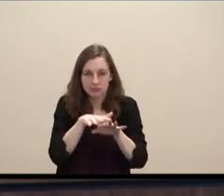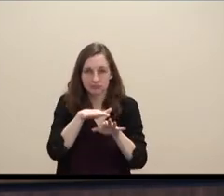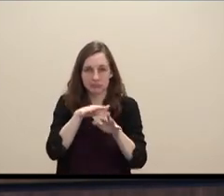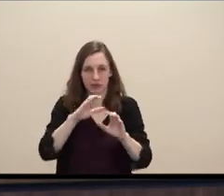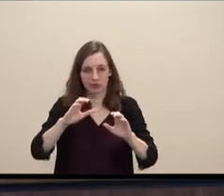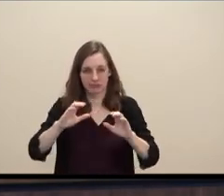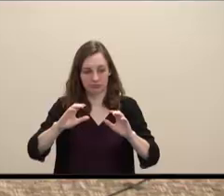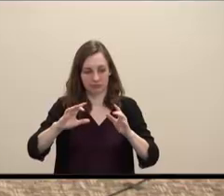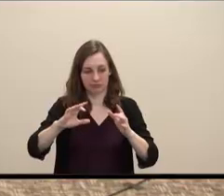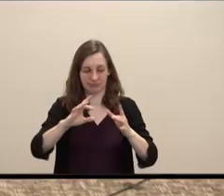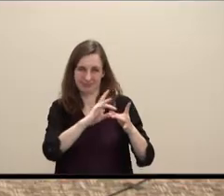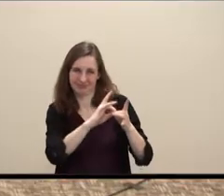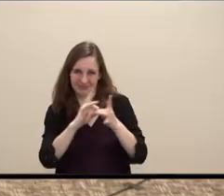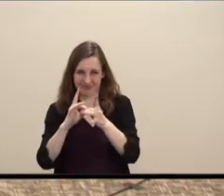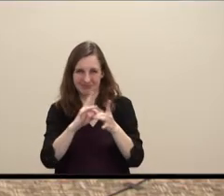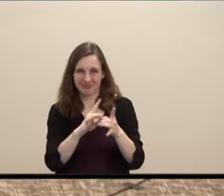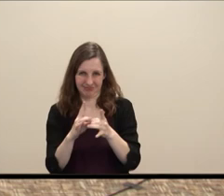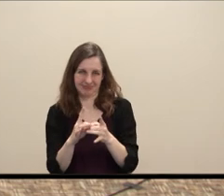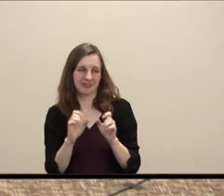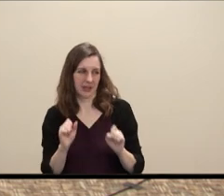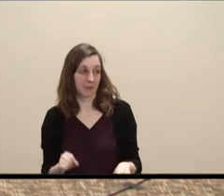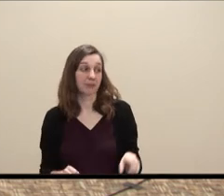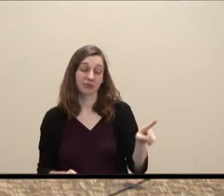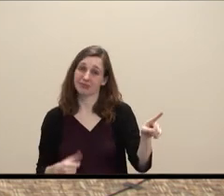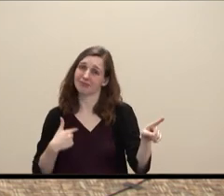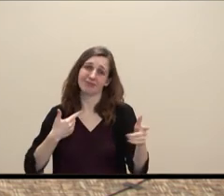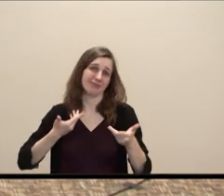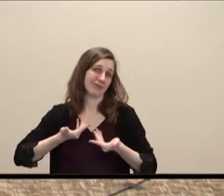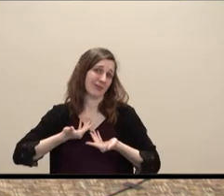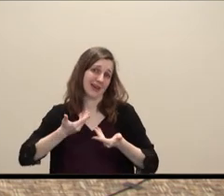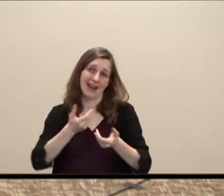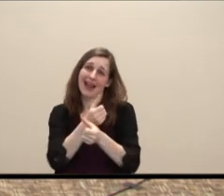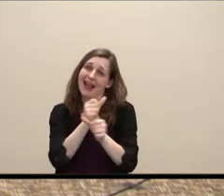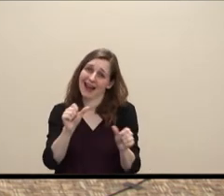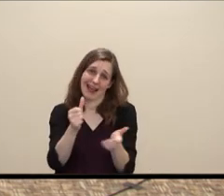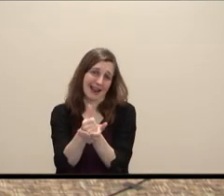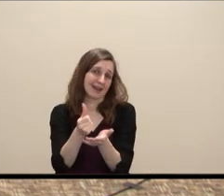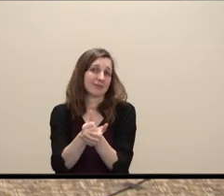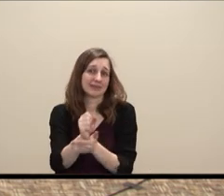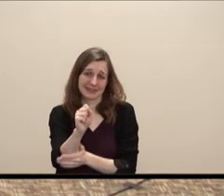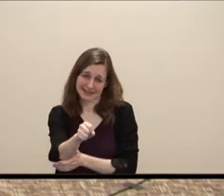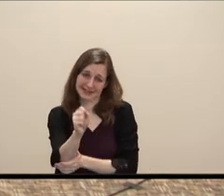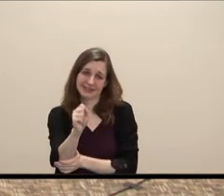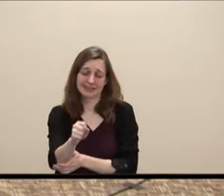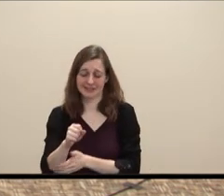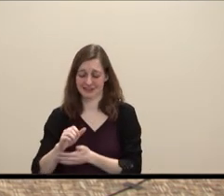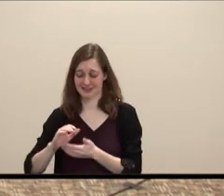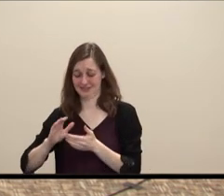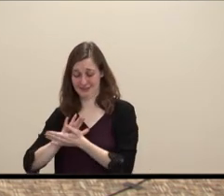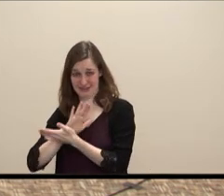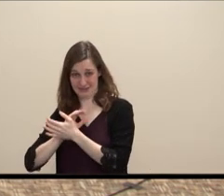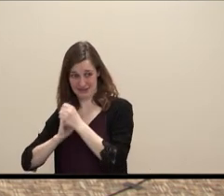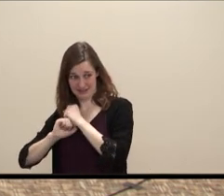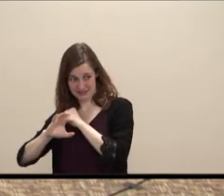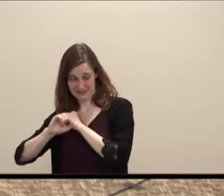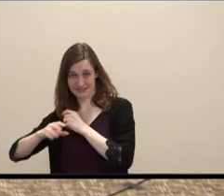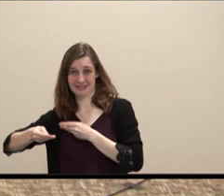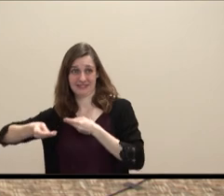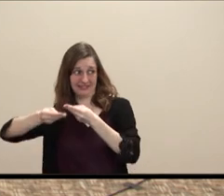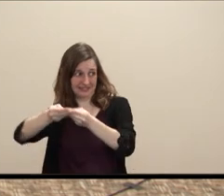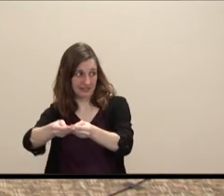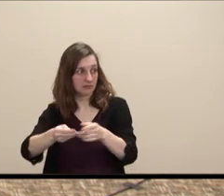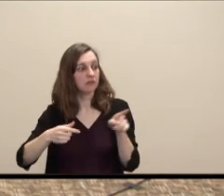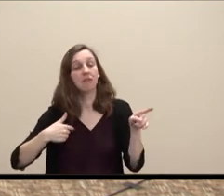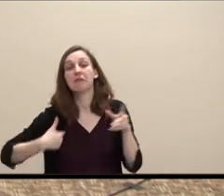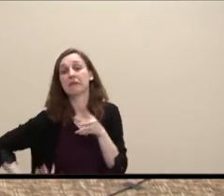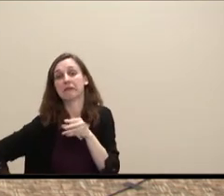well, we definitely invite all of the help that we can get. And so we will get you those flyers. Yes, yes, yes.